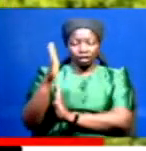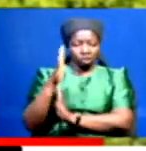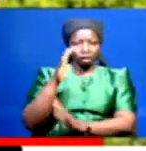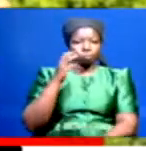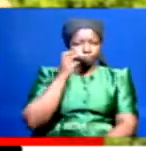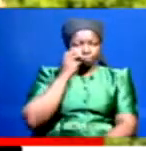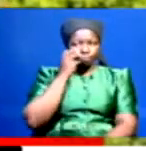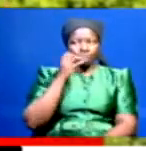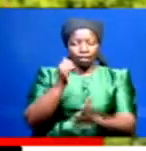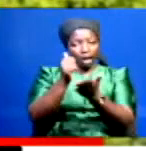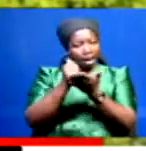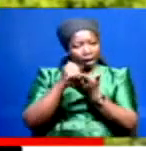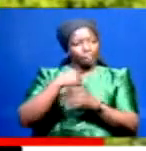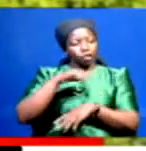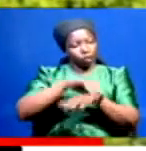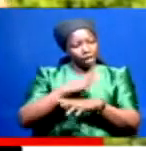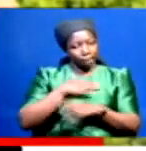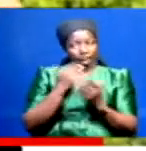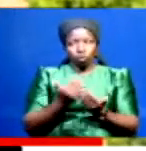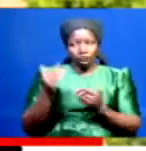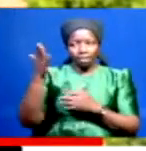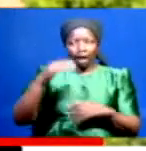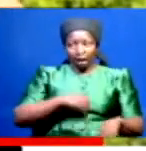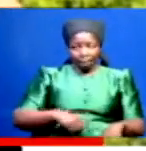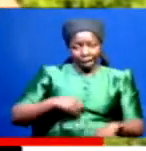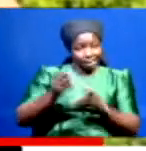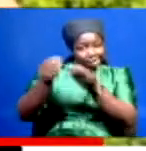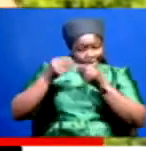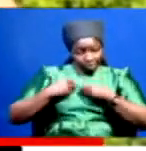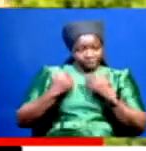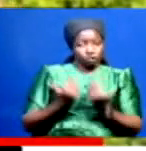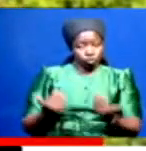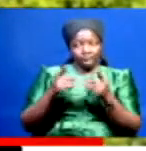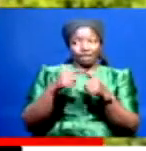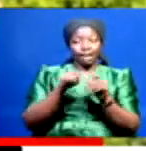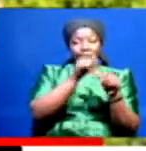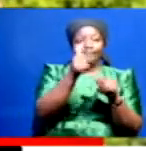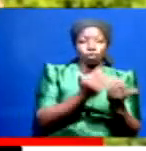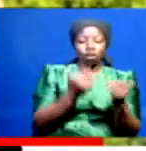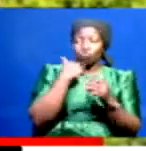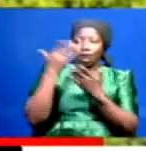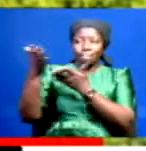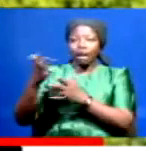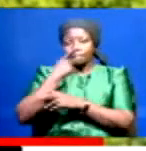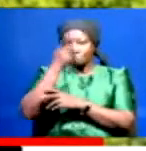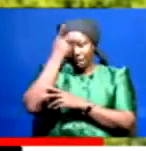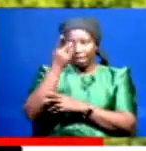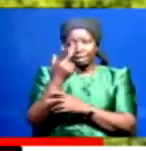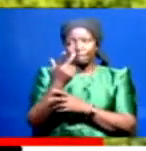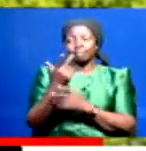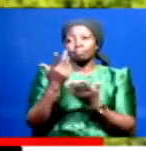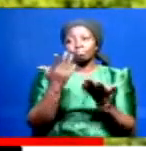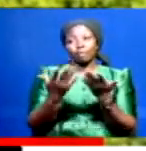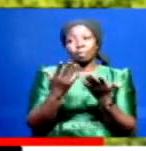Wanisaidie nipate watoto wangu wako kule Malindi, wanipatie kwa mkono. Alafu watoto wengine wenye wako huko nyo wazazi wao paka Malindi wameliwa pale, wengine